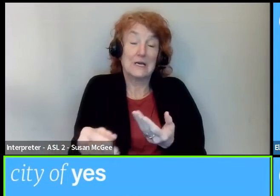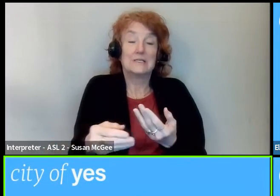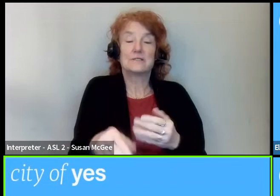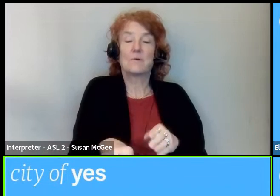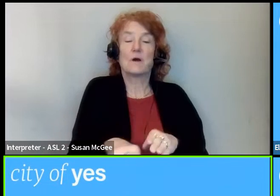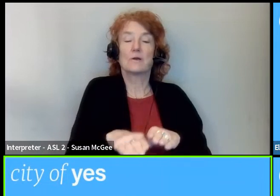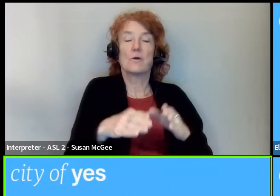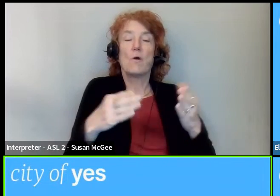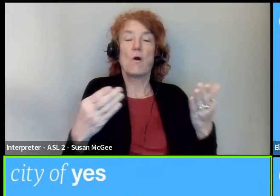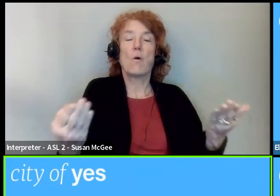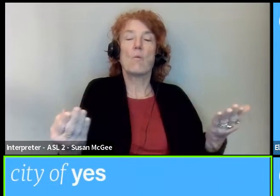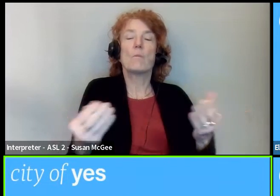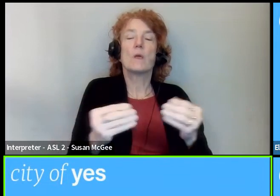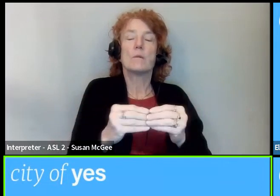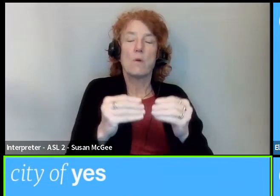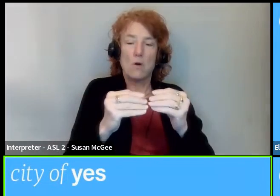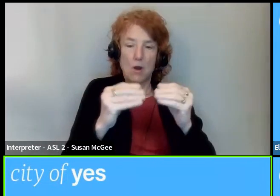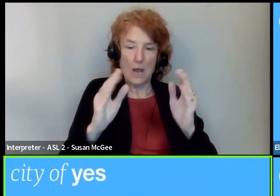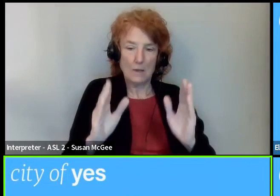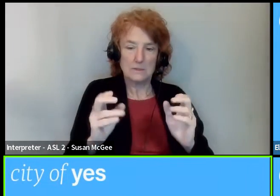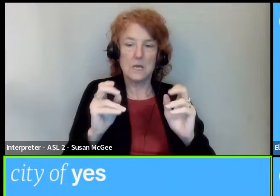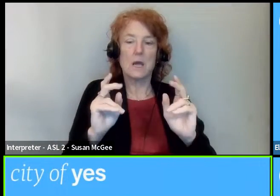in new buildings going forward.